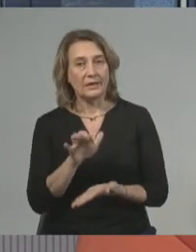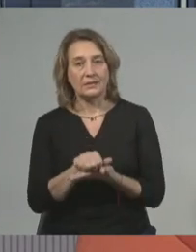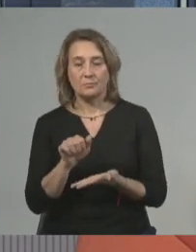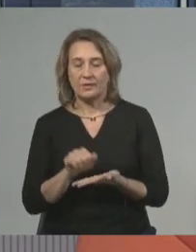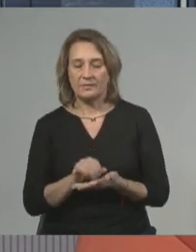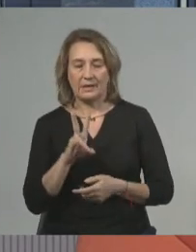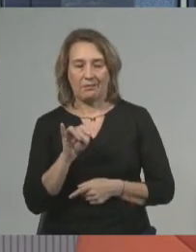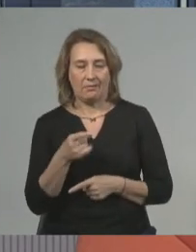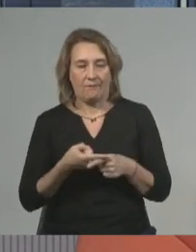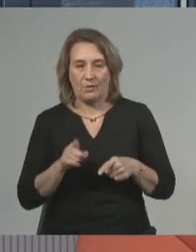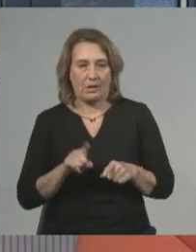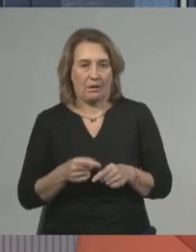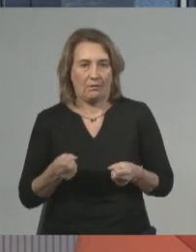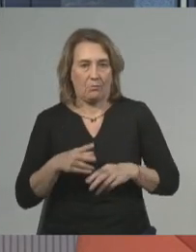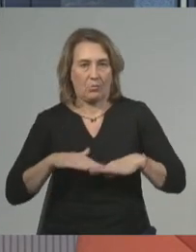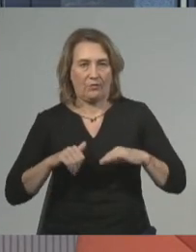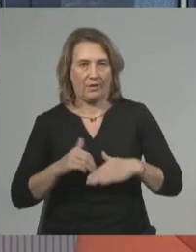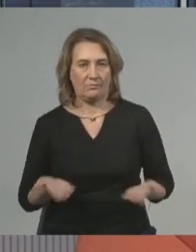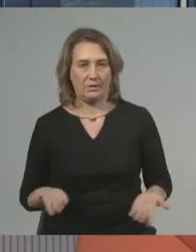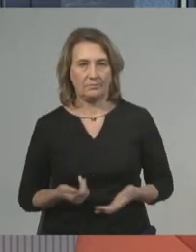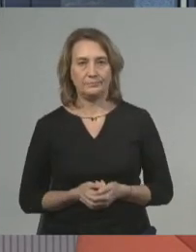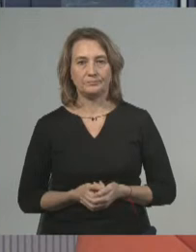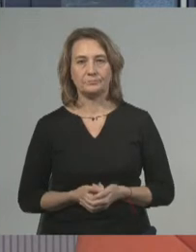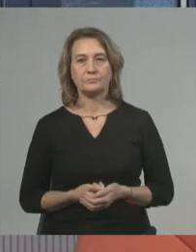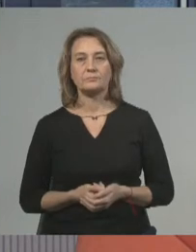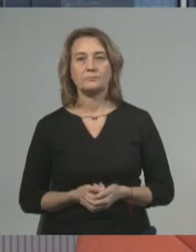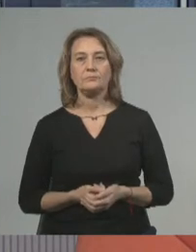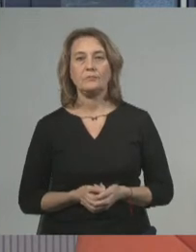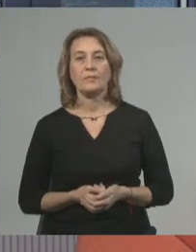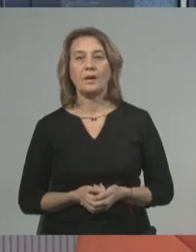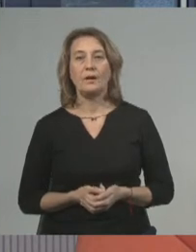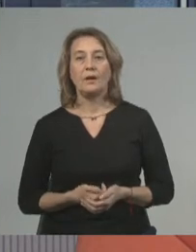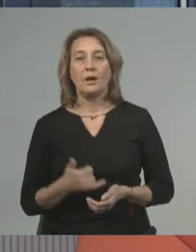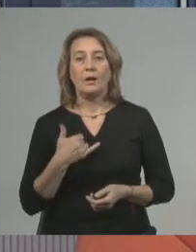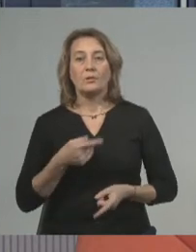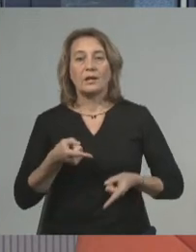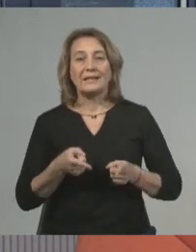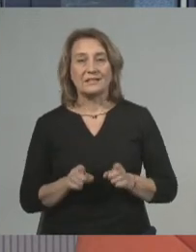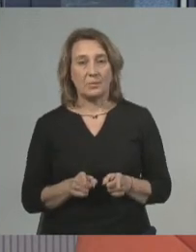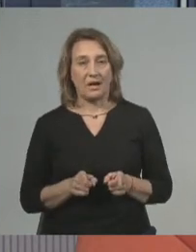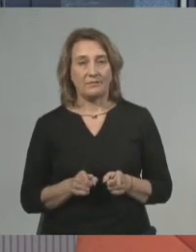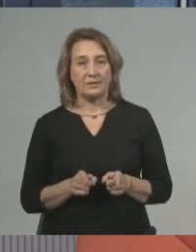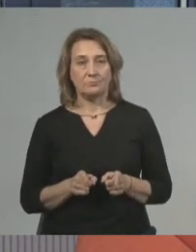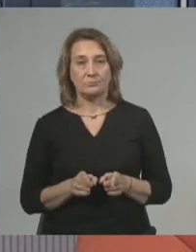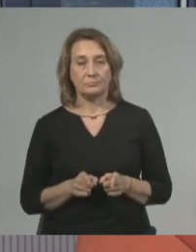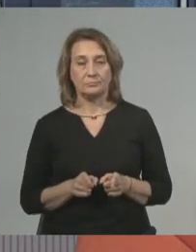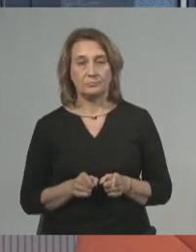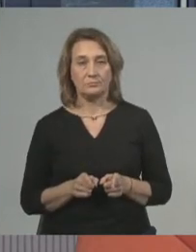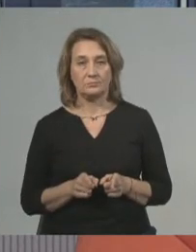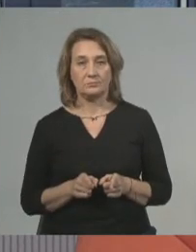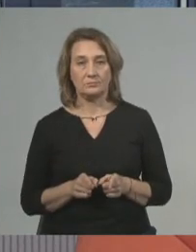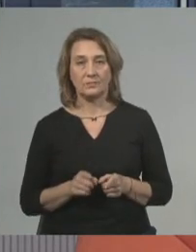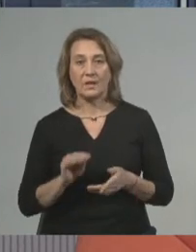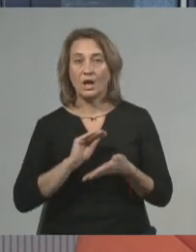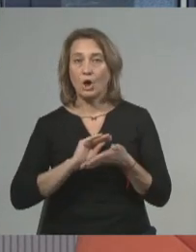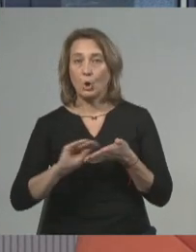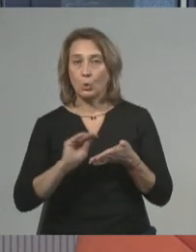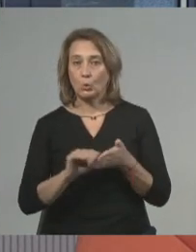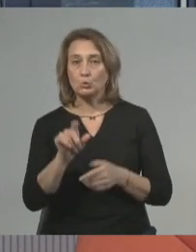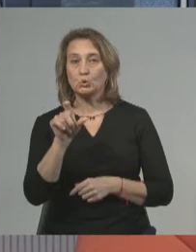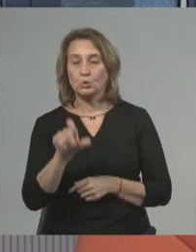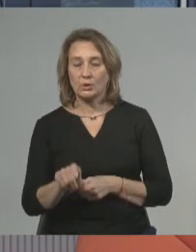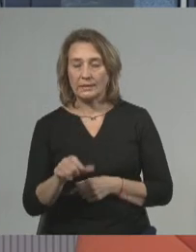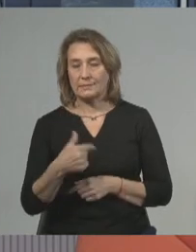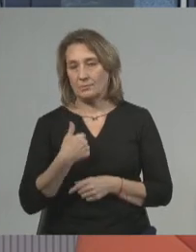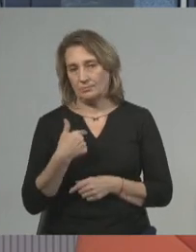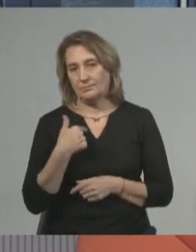it's not incumbent so much on journalists to be the ones facilitating the dialogue i think